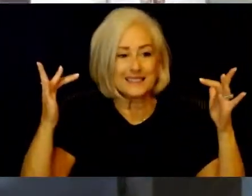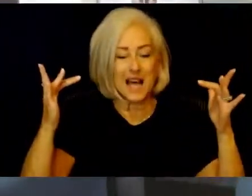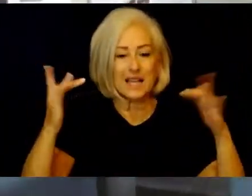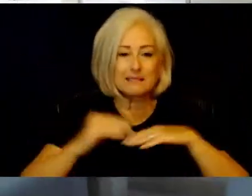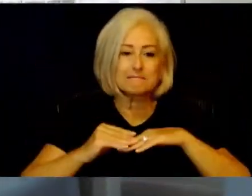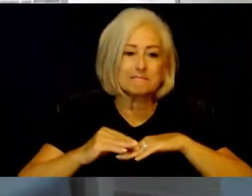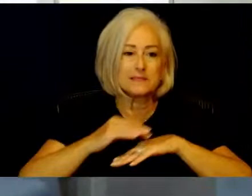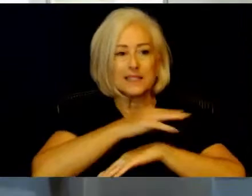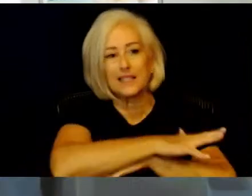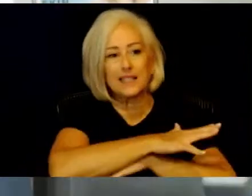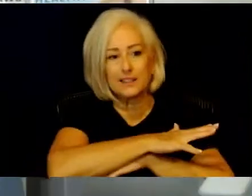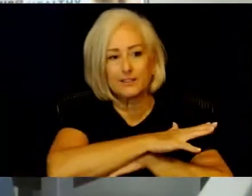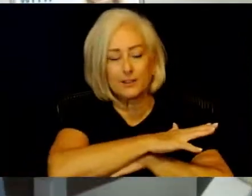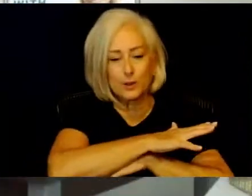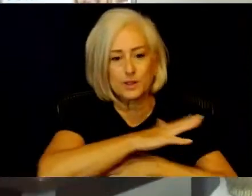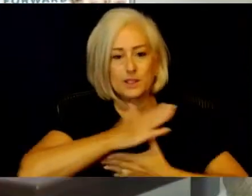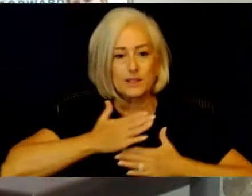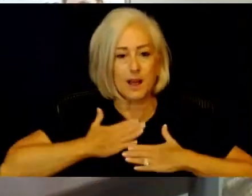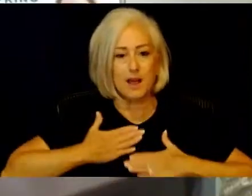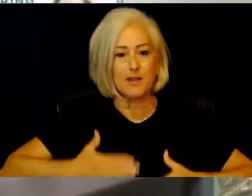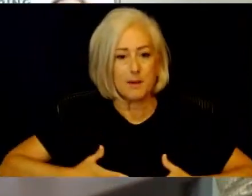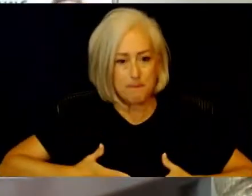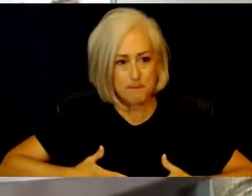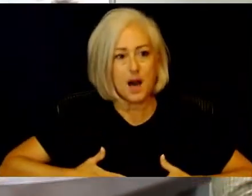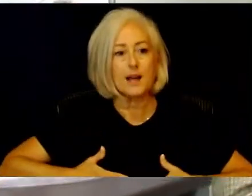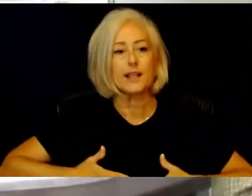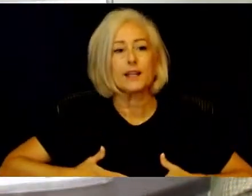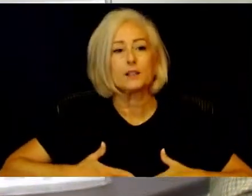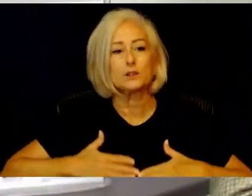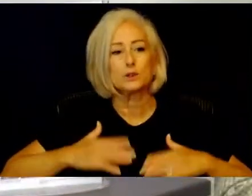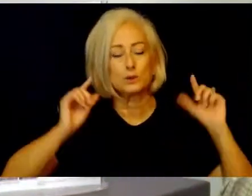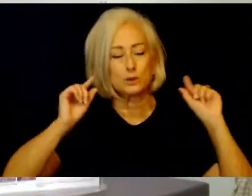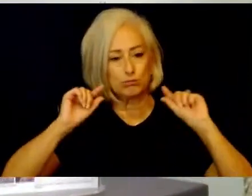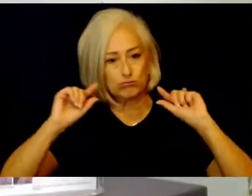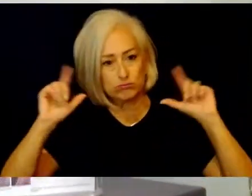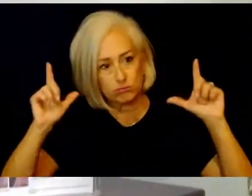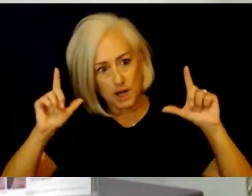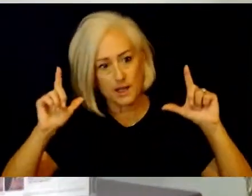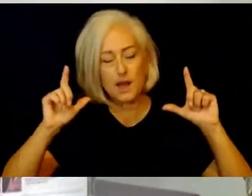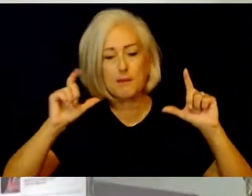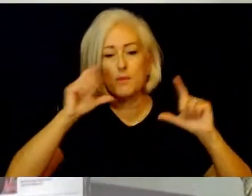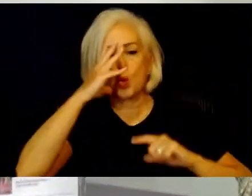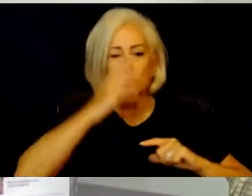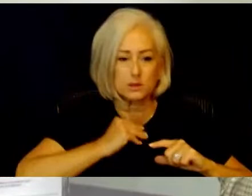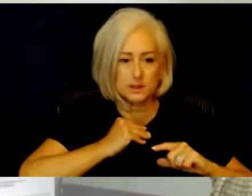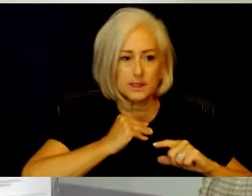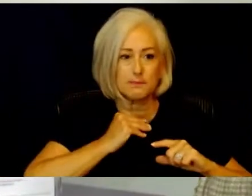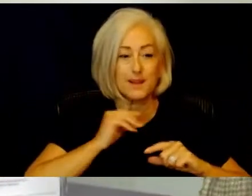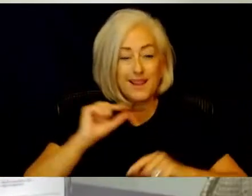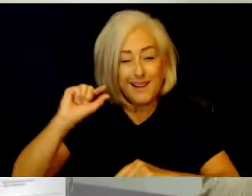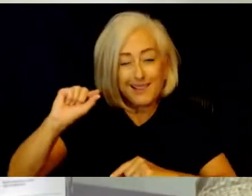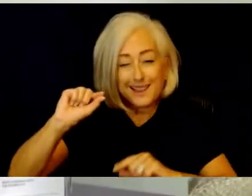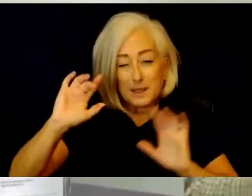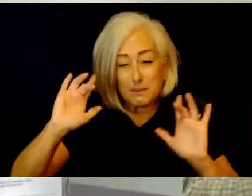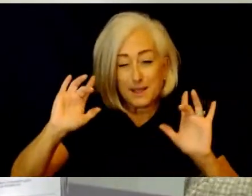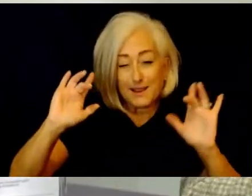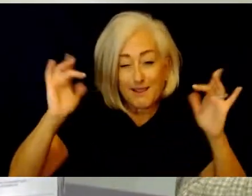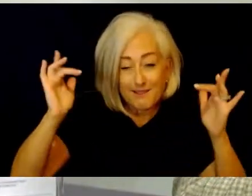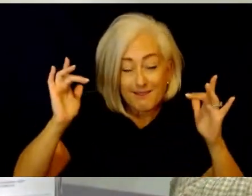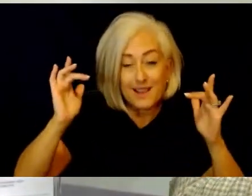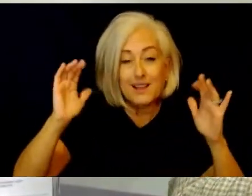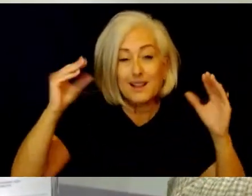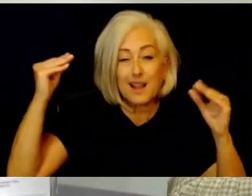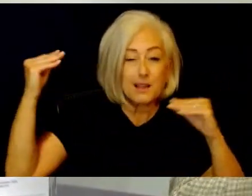internal clock or the internal sleep and wake rhythms. There was a recent study where they said even a little bit of light exposure at night can lead to sleep